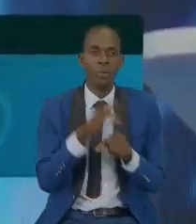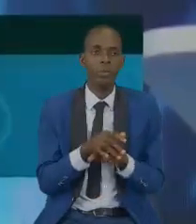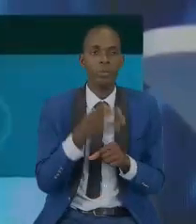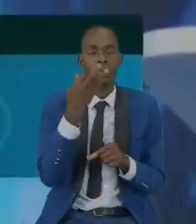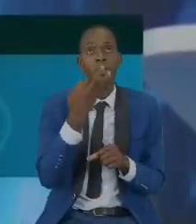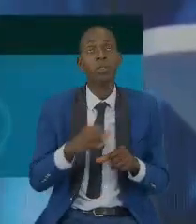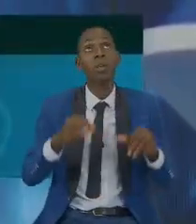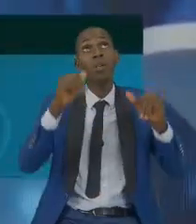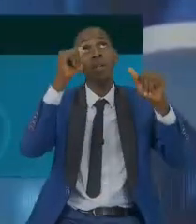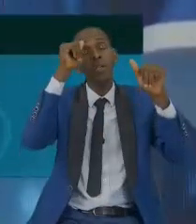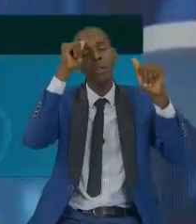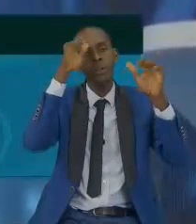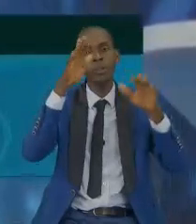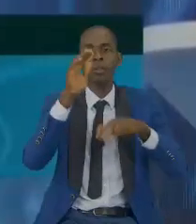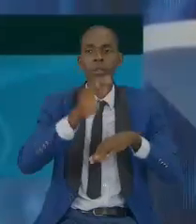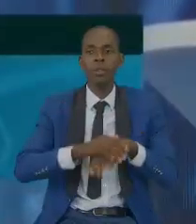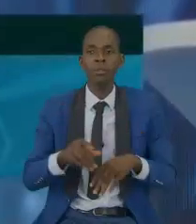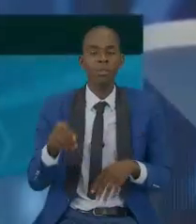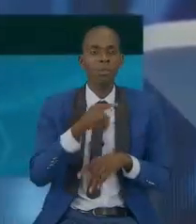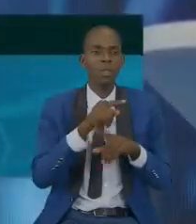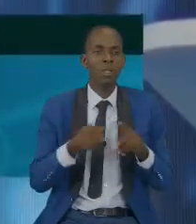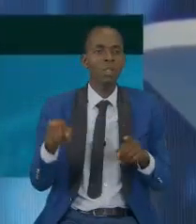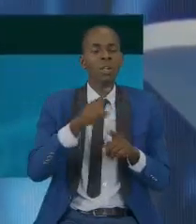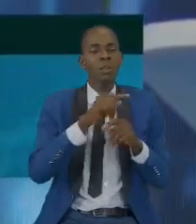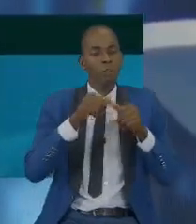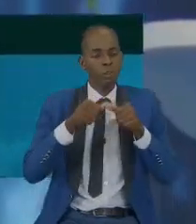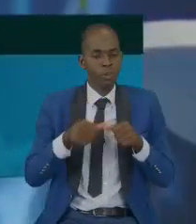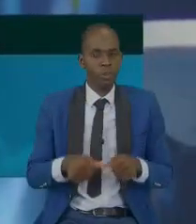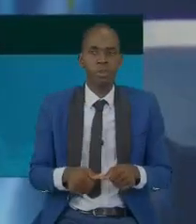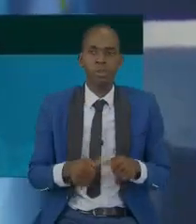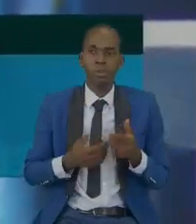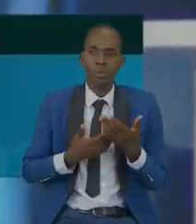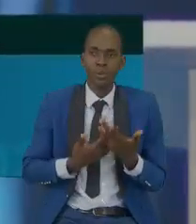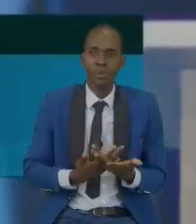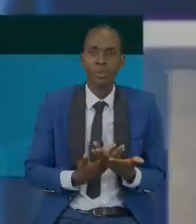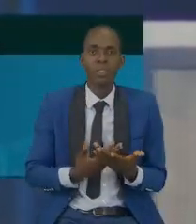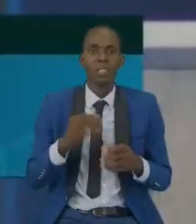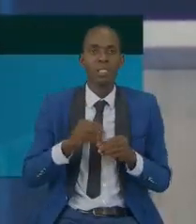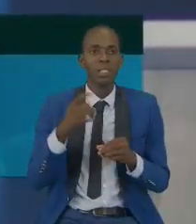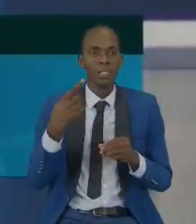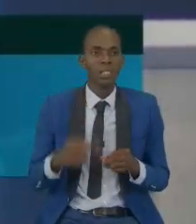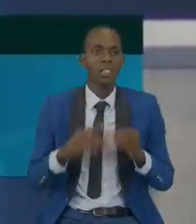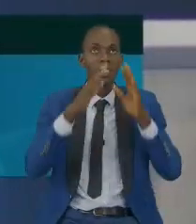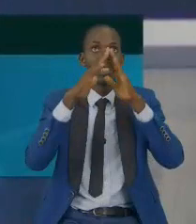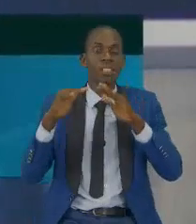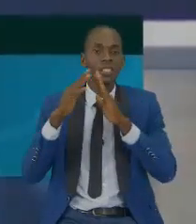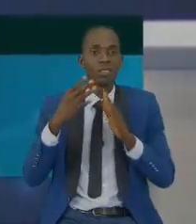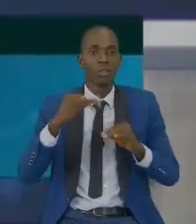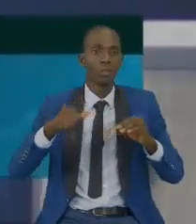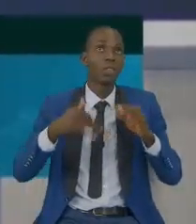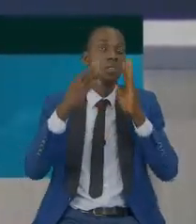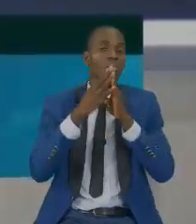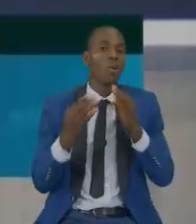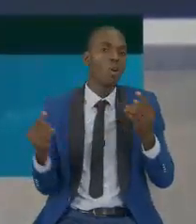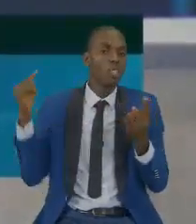my Father upon you. But tarry ye in the city of Jerusalem until ye